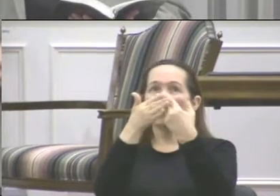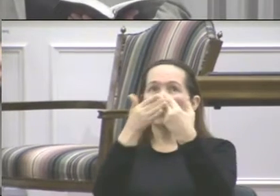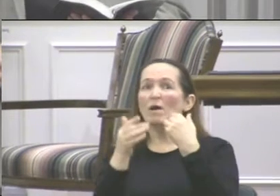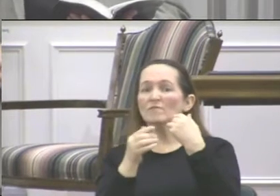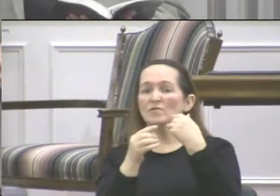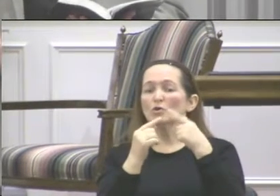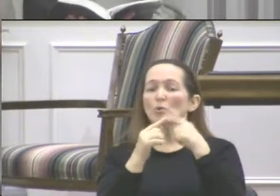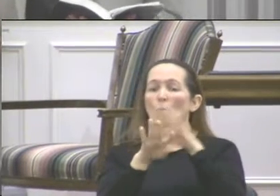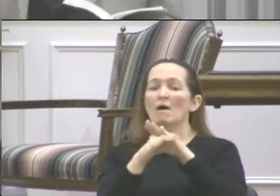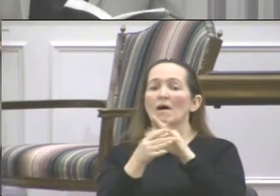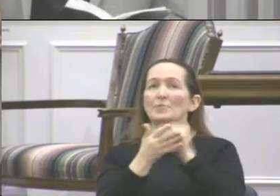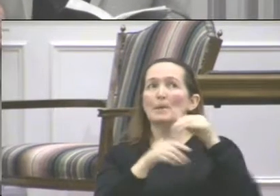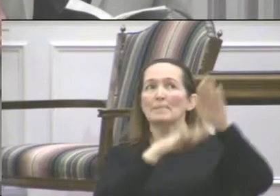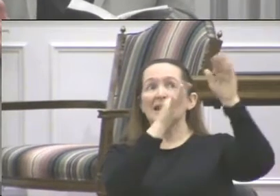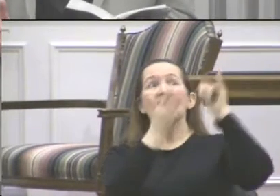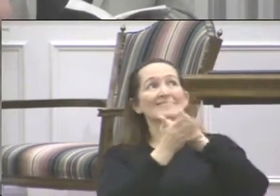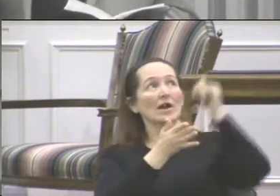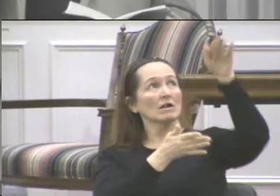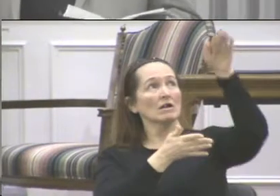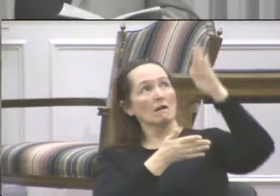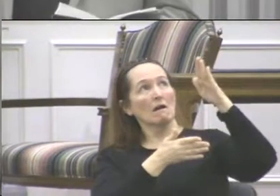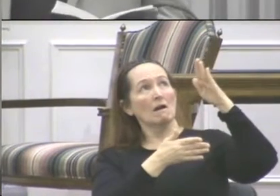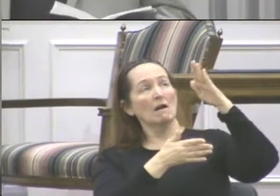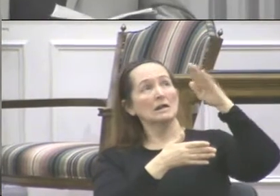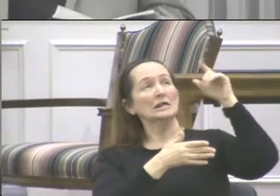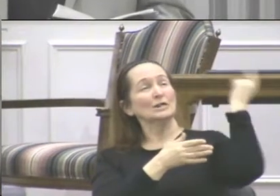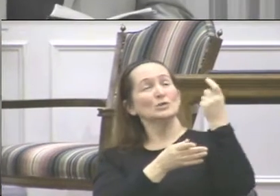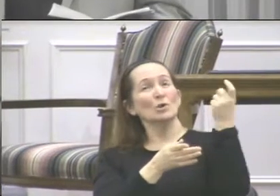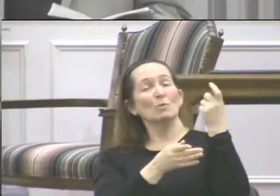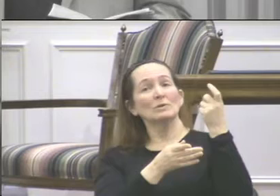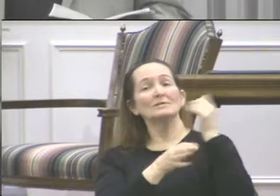faithful. Oh, we say we believe it, but do we live it?